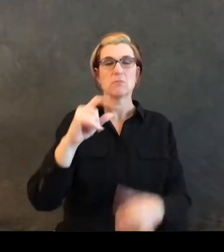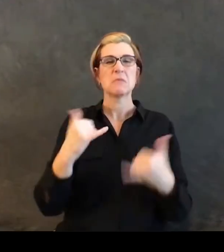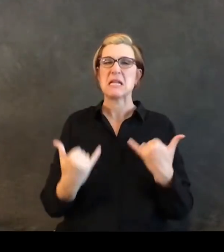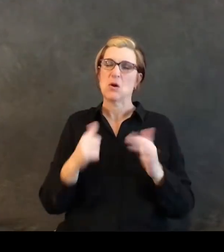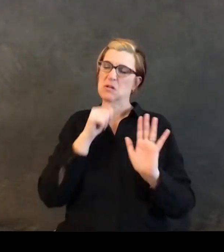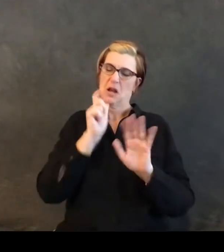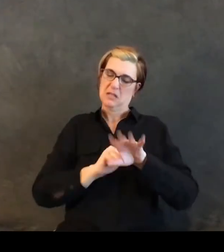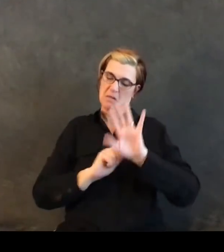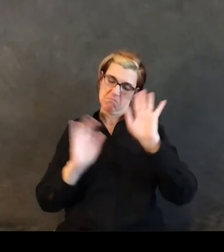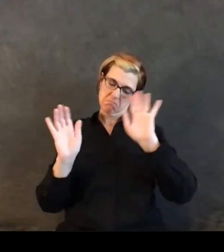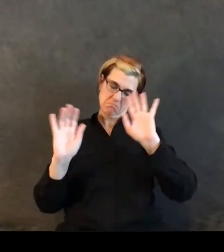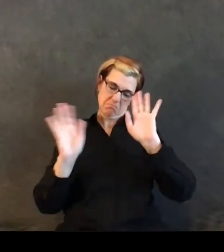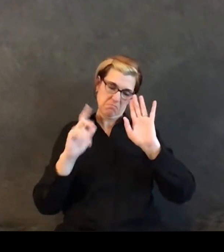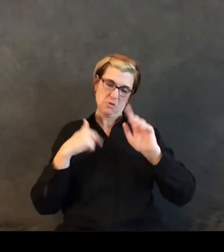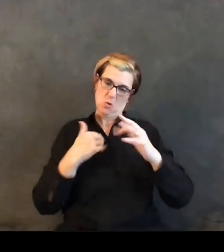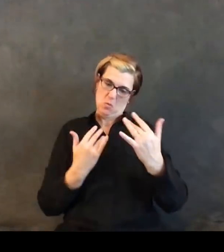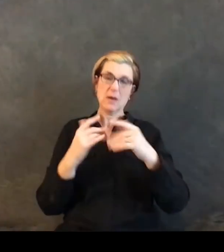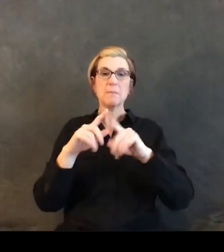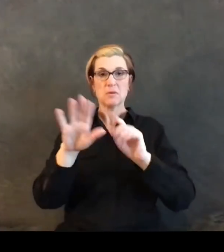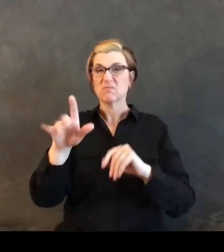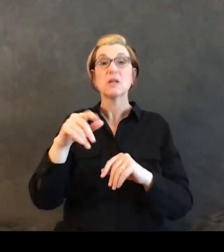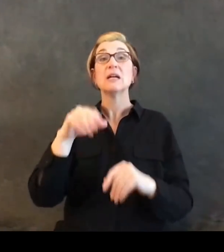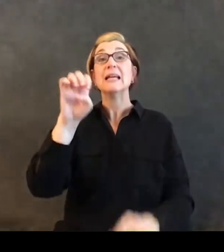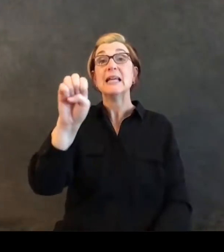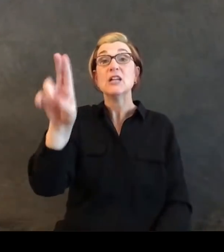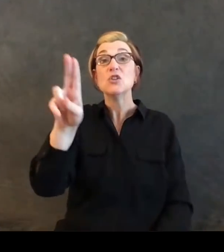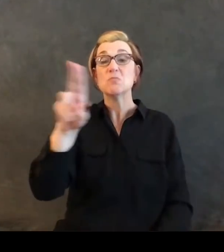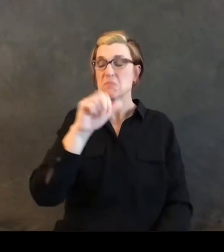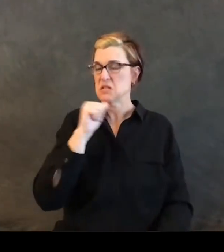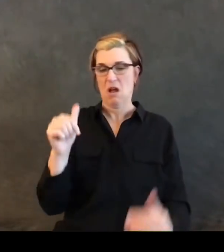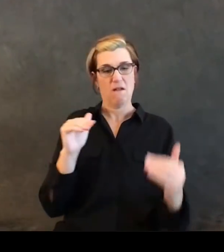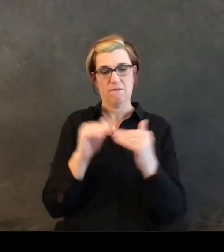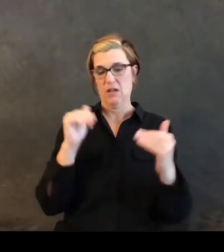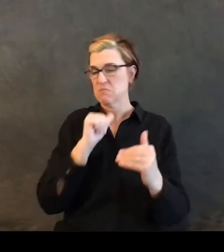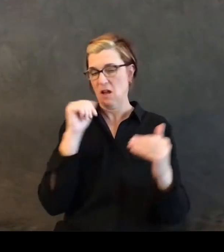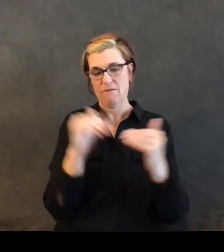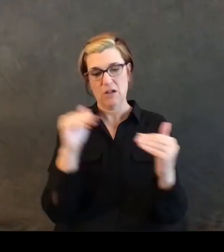we've been treated very, very unfairly by the European Union.